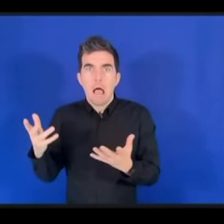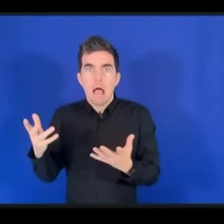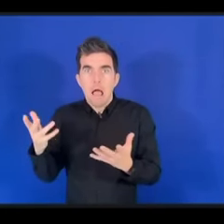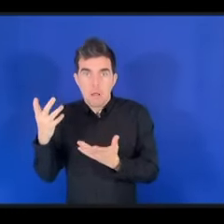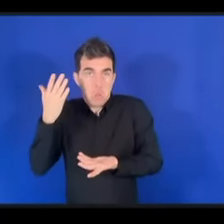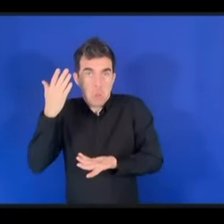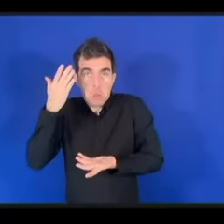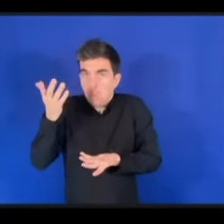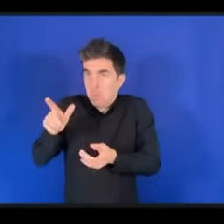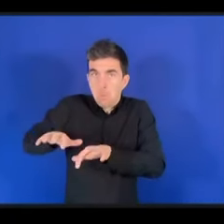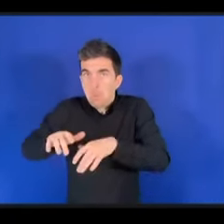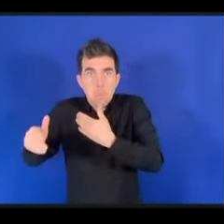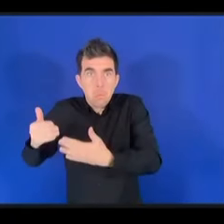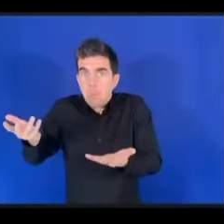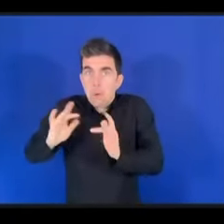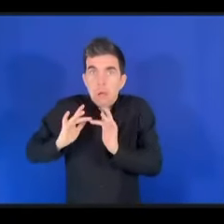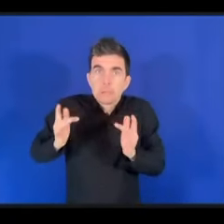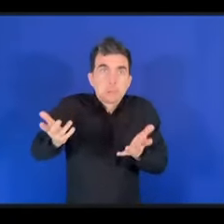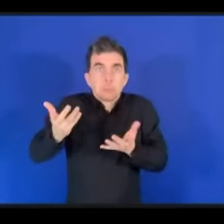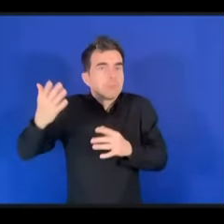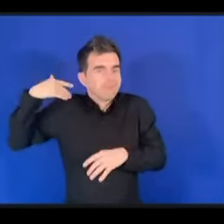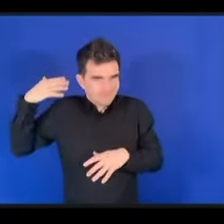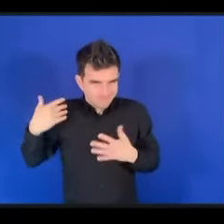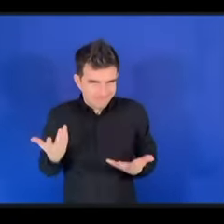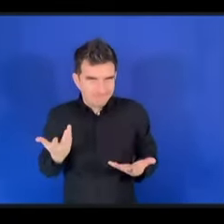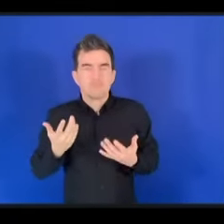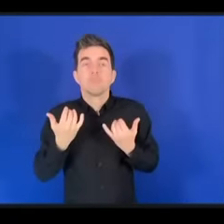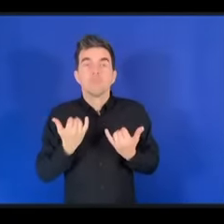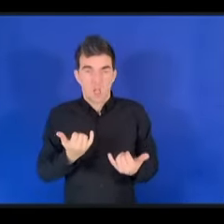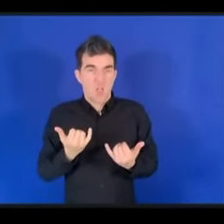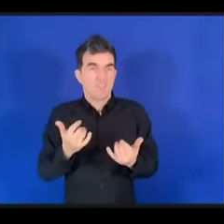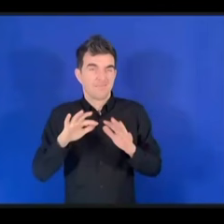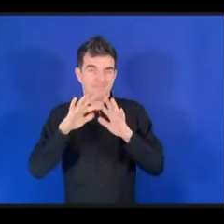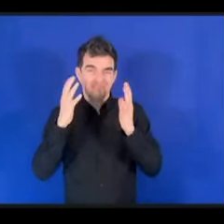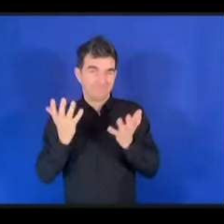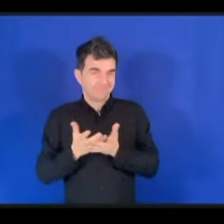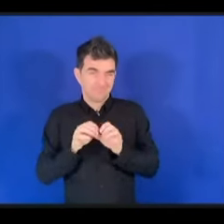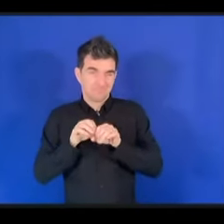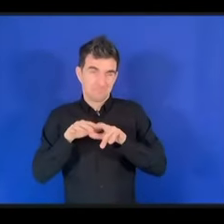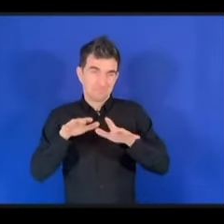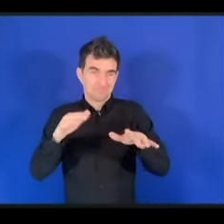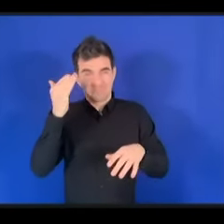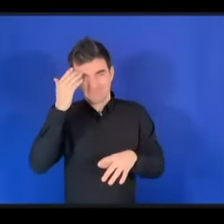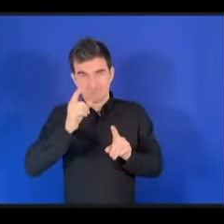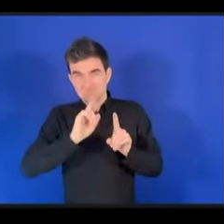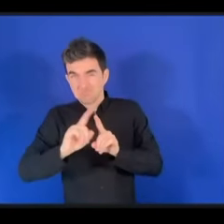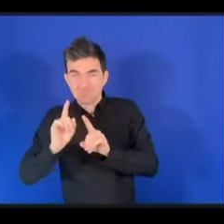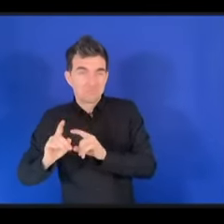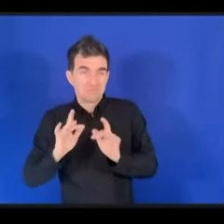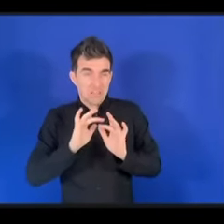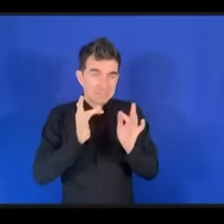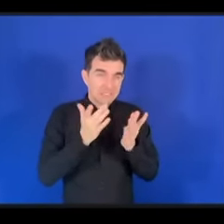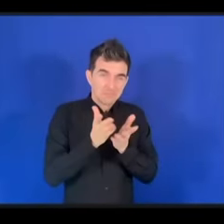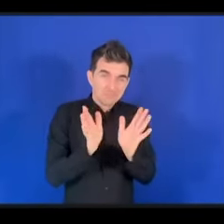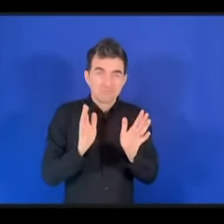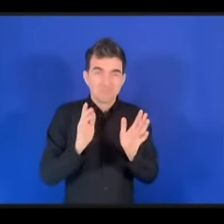and expertise. This is one of the reasons that the CTU has sought to champion the voice of small island developing states, or